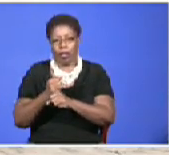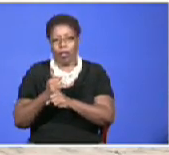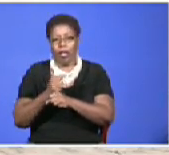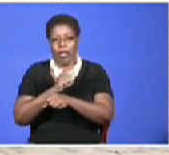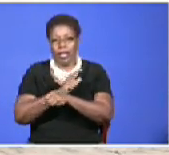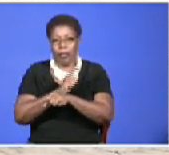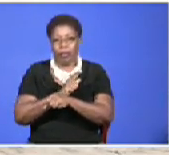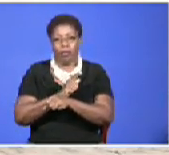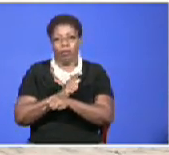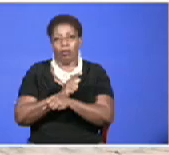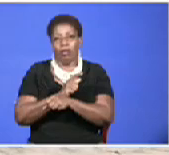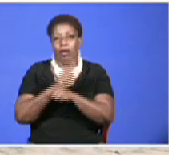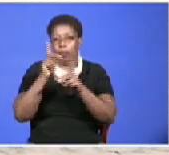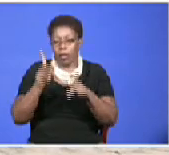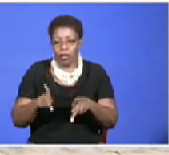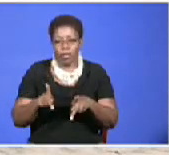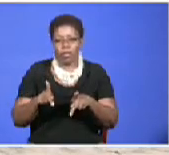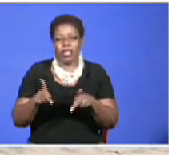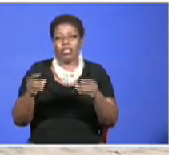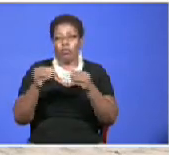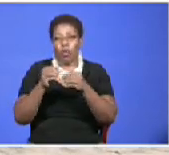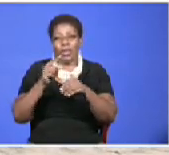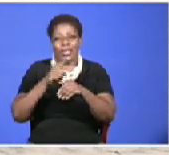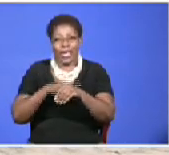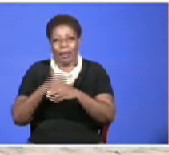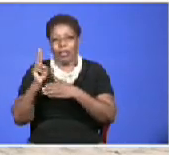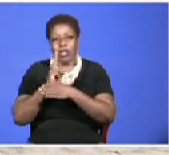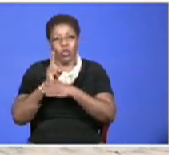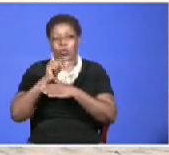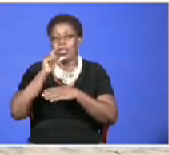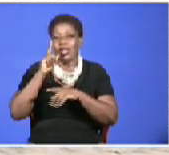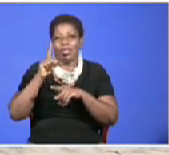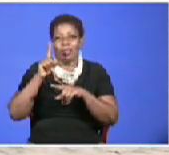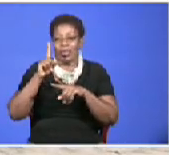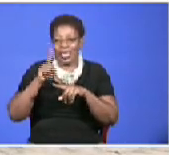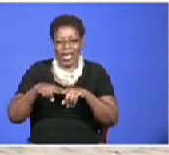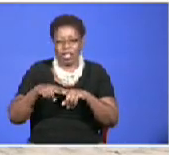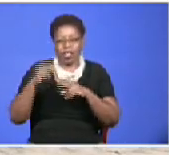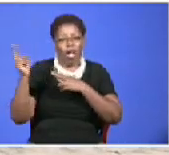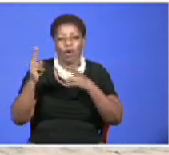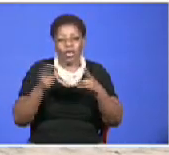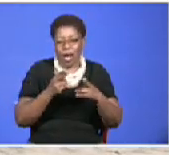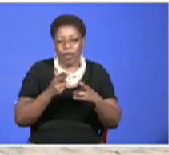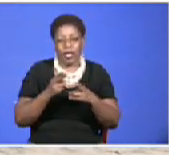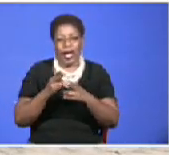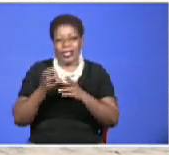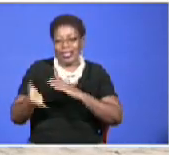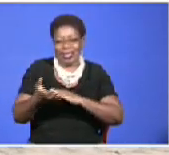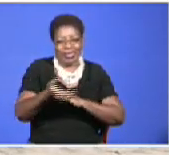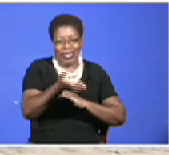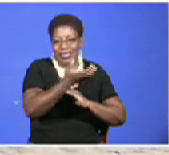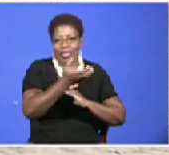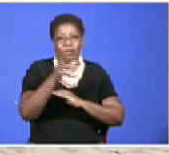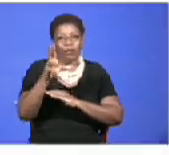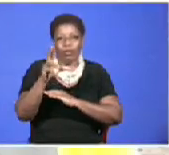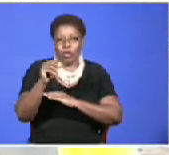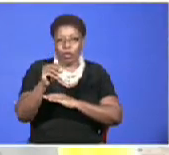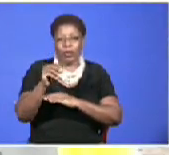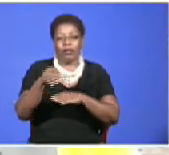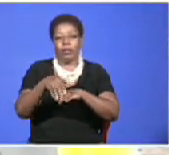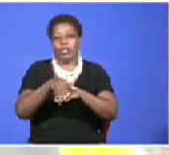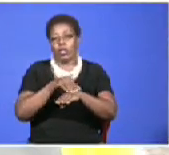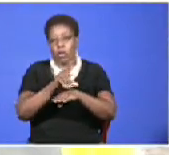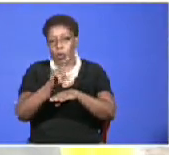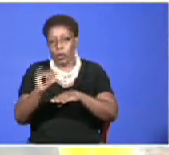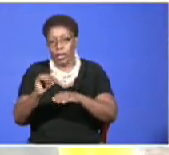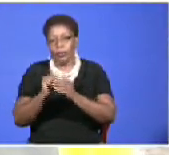it's more time consuming like that. We can't really be able to just rush and just bulldoze everything, just clean up everything. Like,